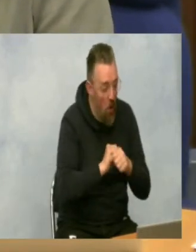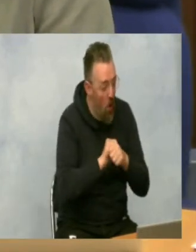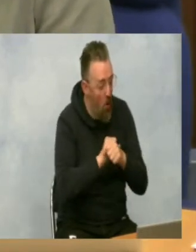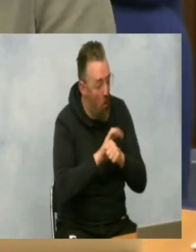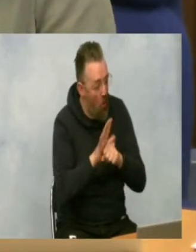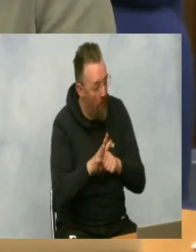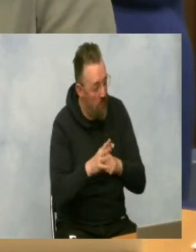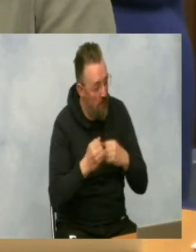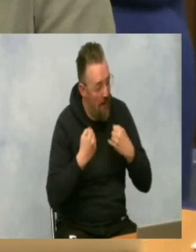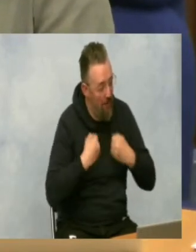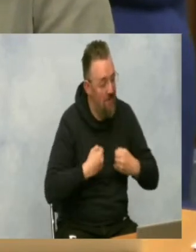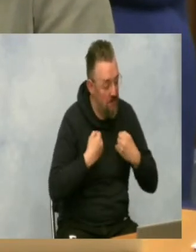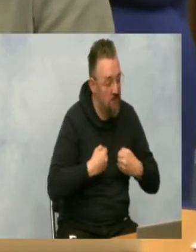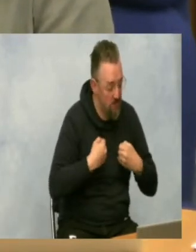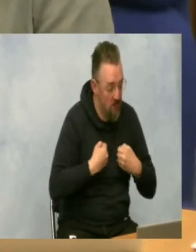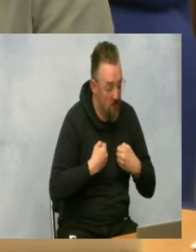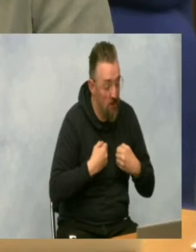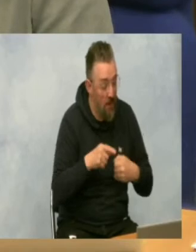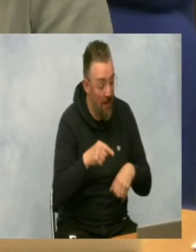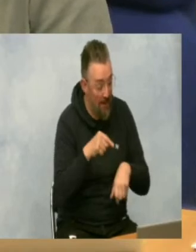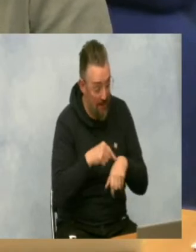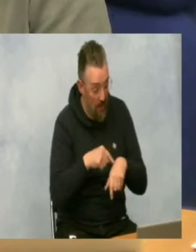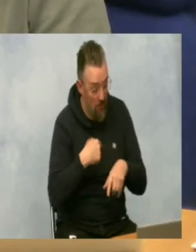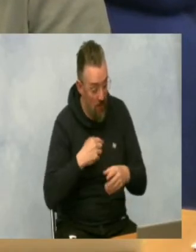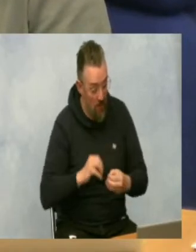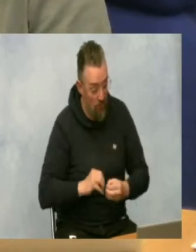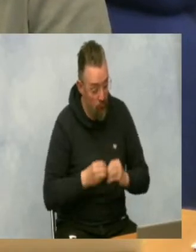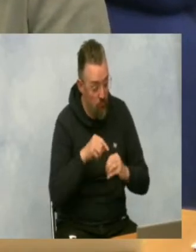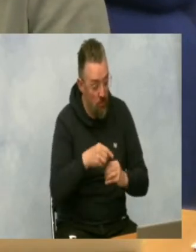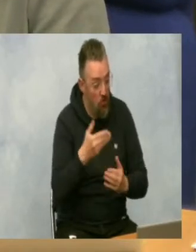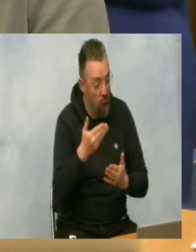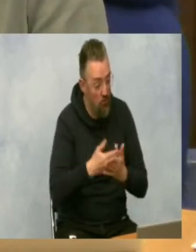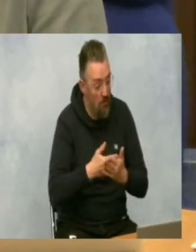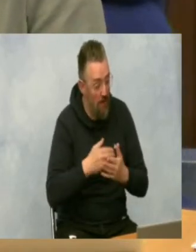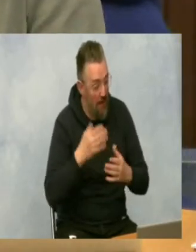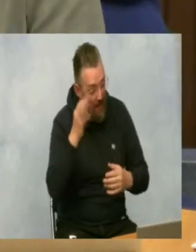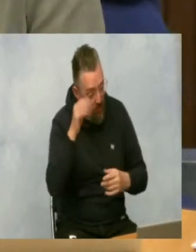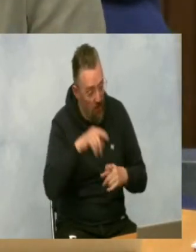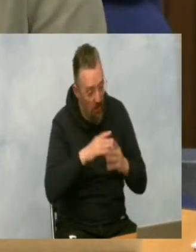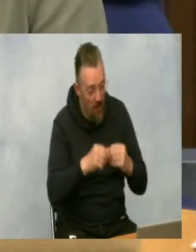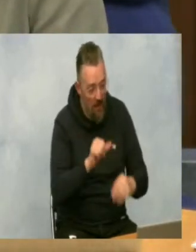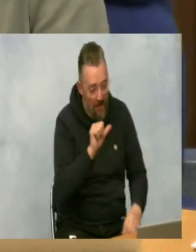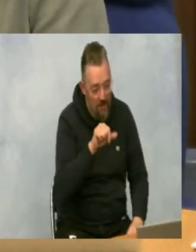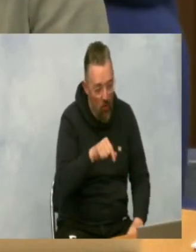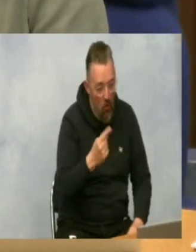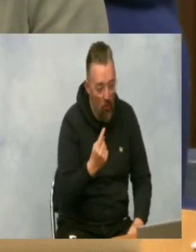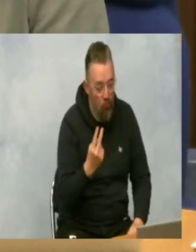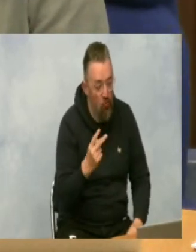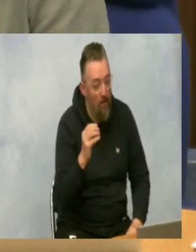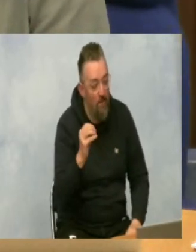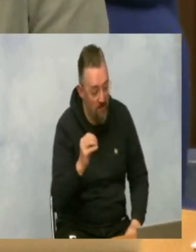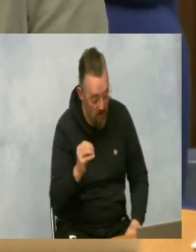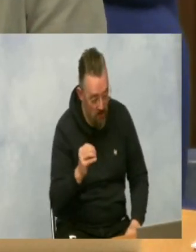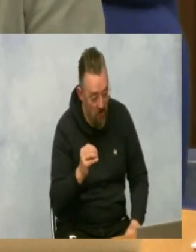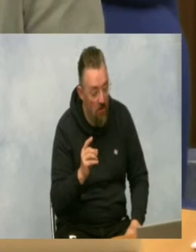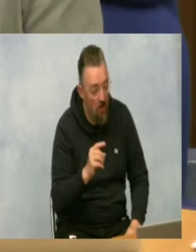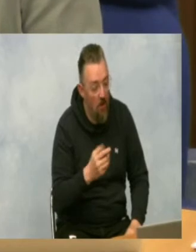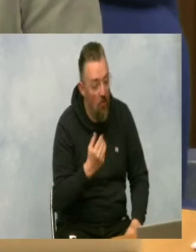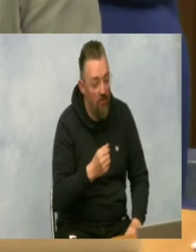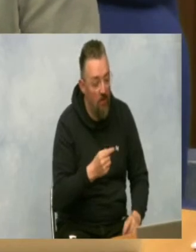the report, and you'll see at the time of the report being produced, the council absence levels were 6.12%,